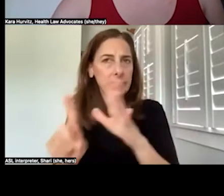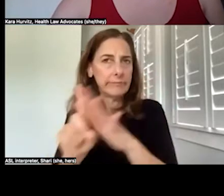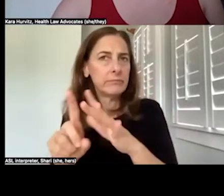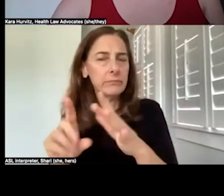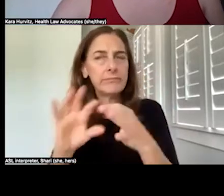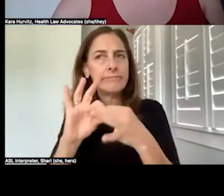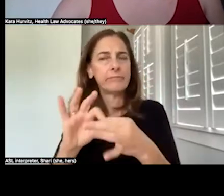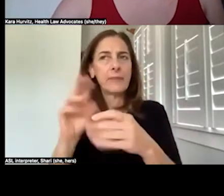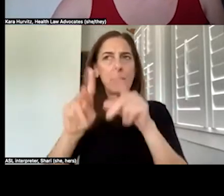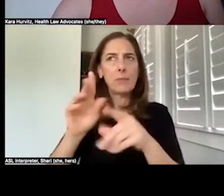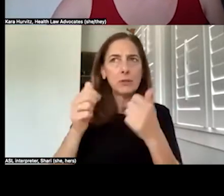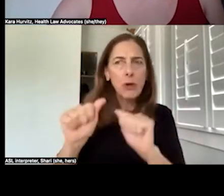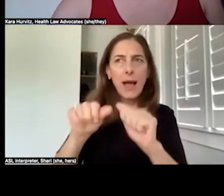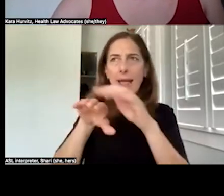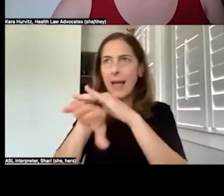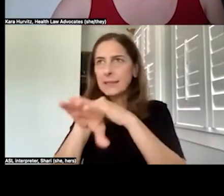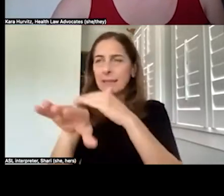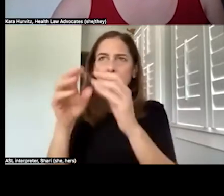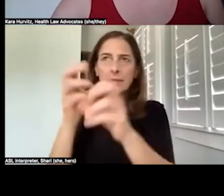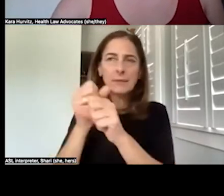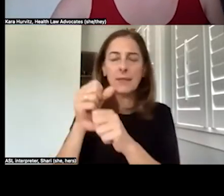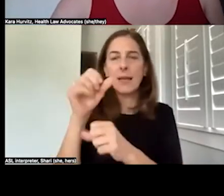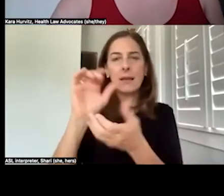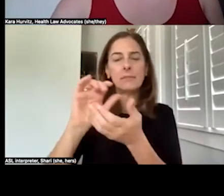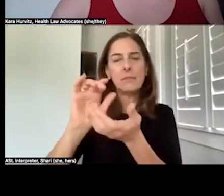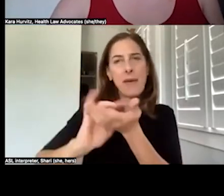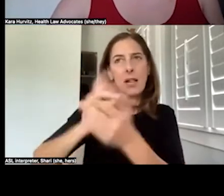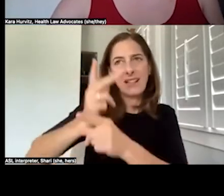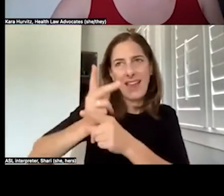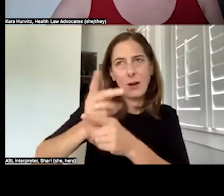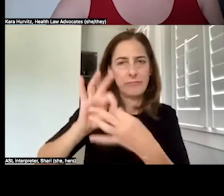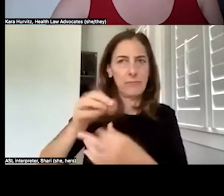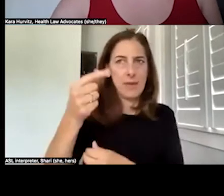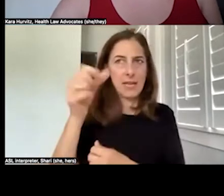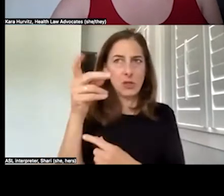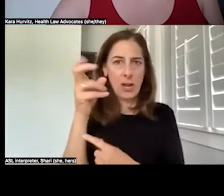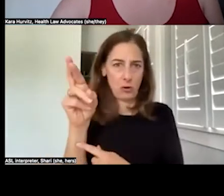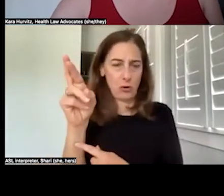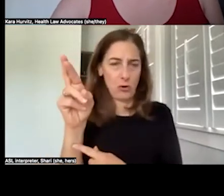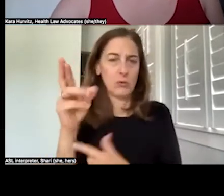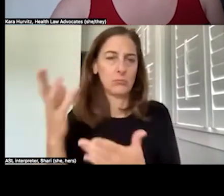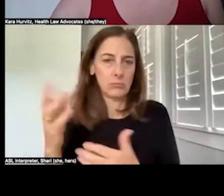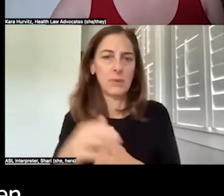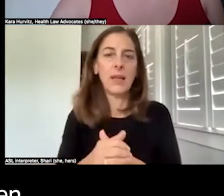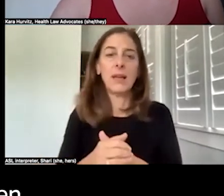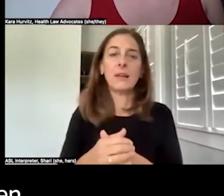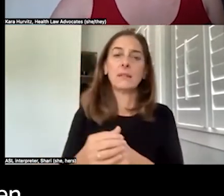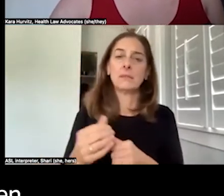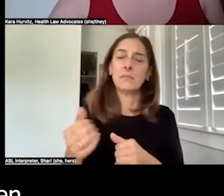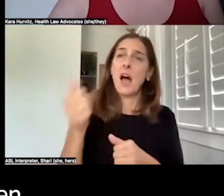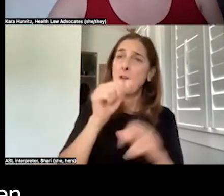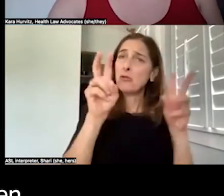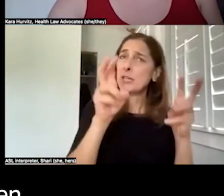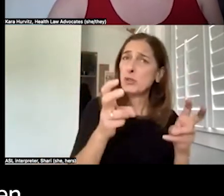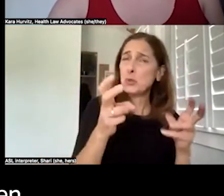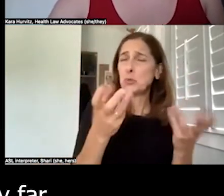to be difficult to navigate from a legal perspective for whatever reason. So we don't see